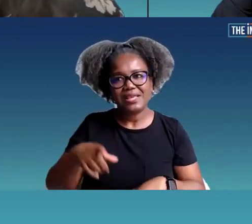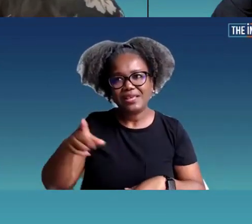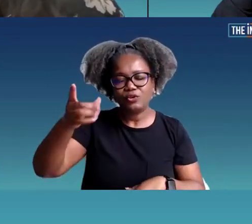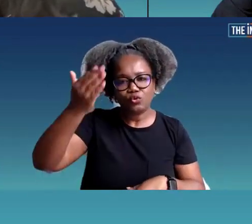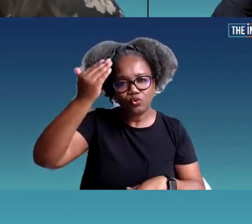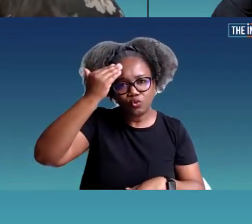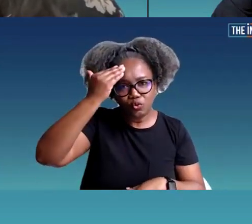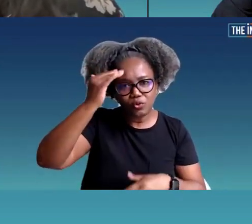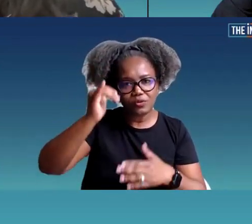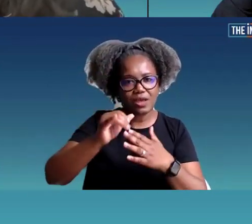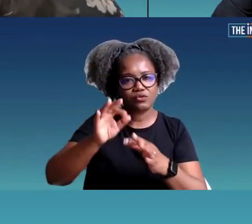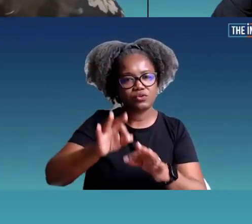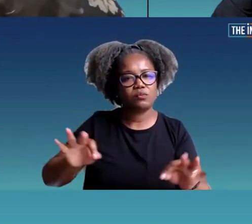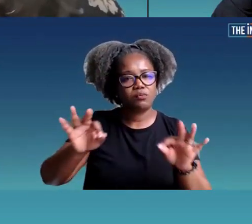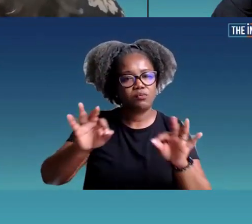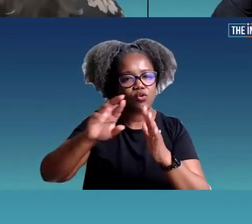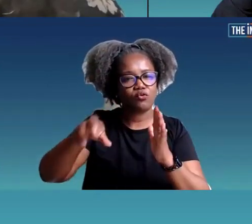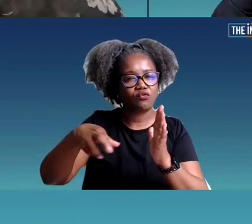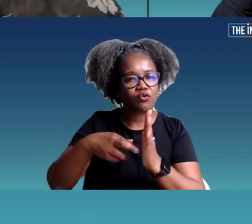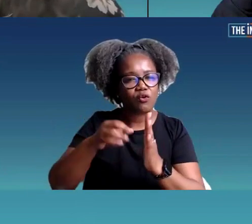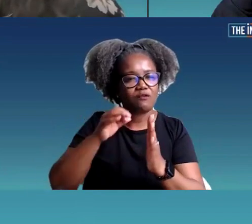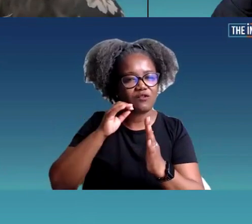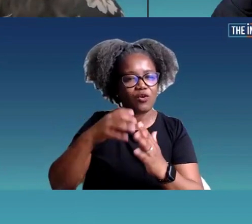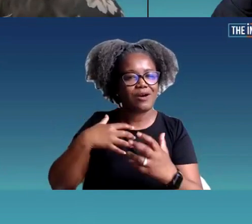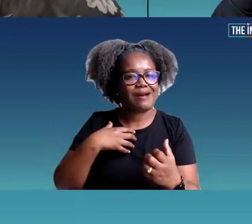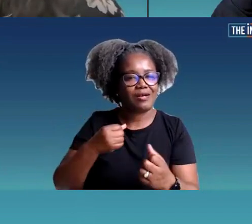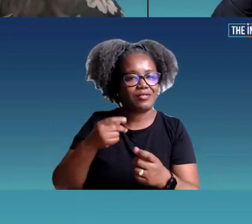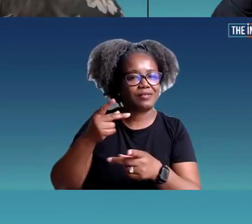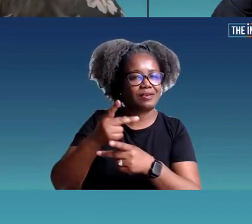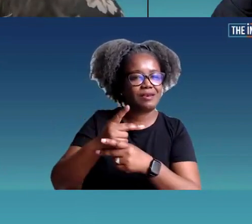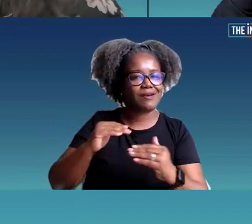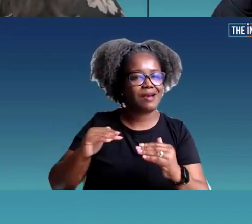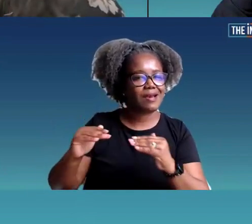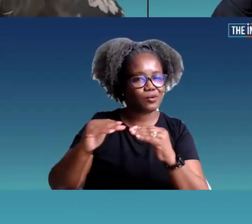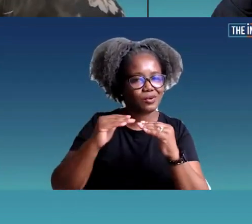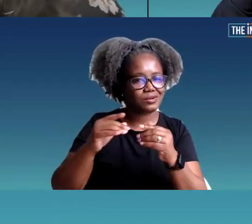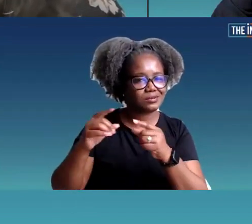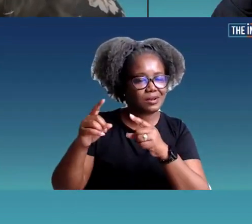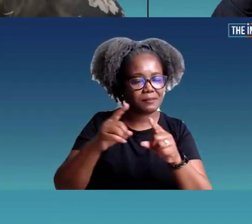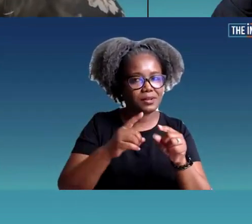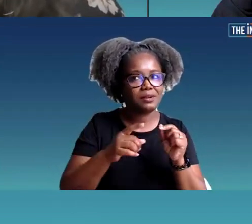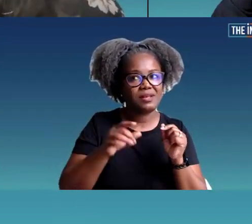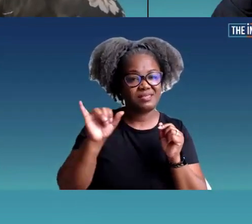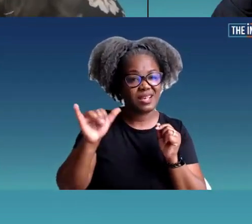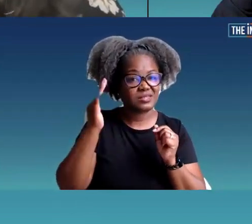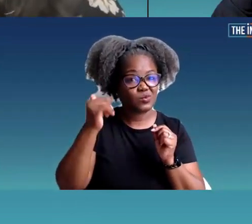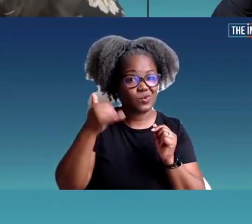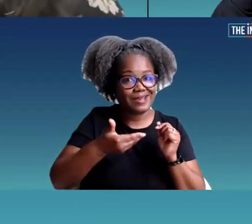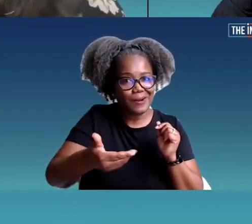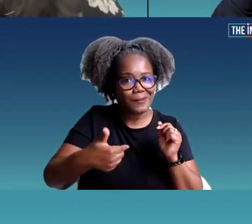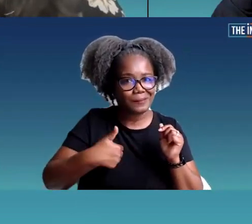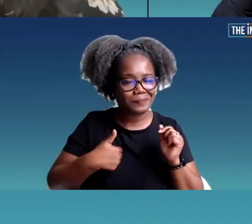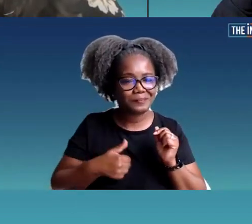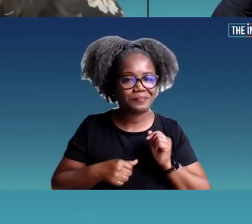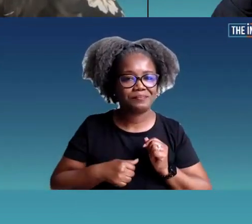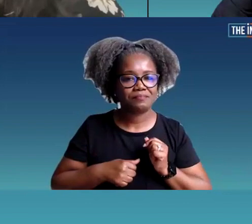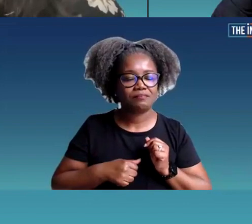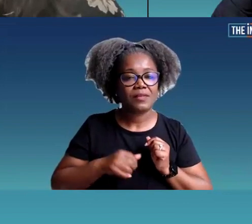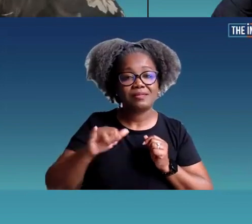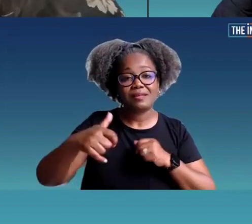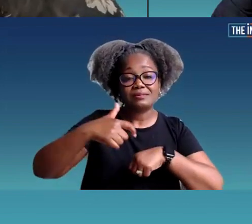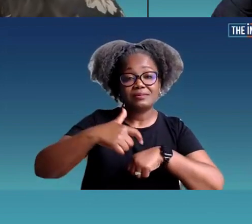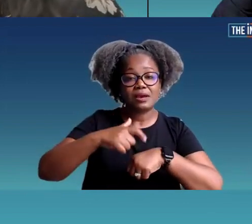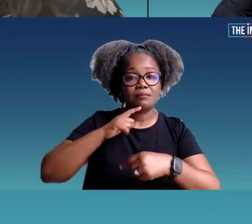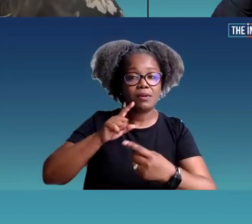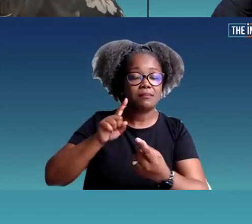that he saw need for. And that's when he brought me on. I met with about 10 or 15 directors of health equity